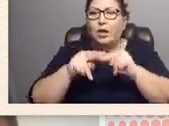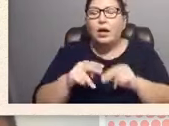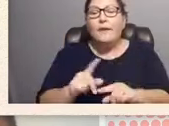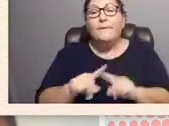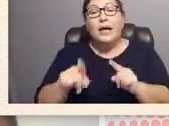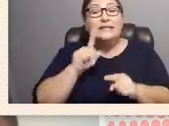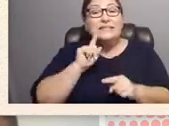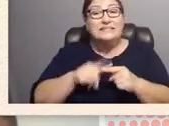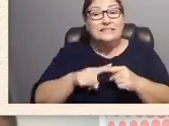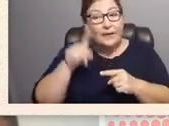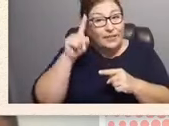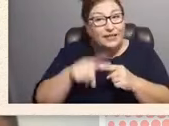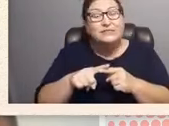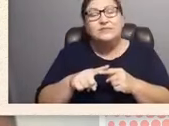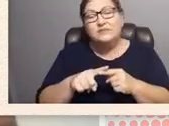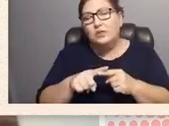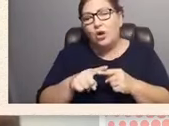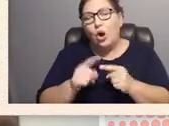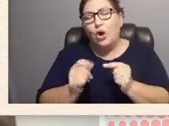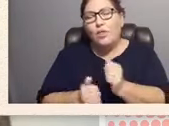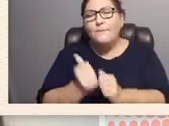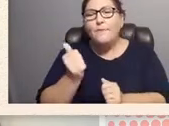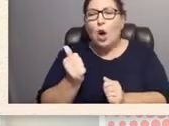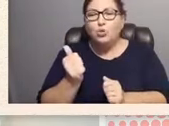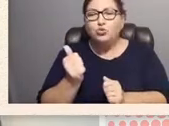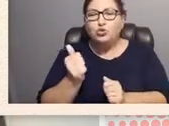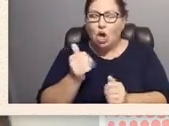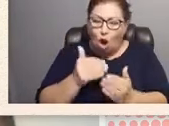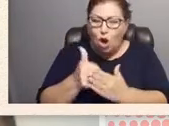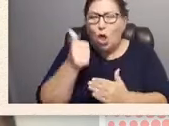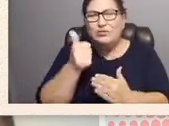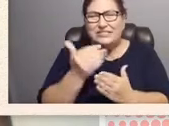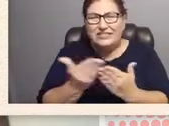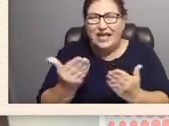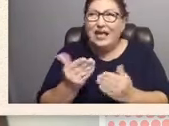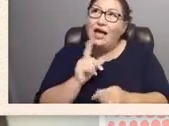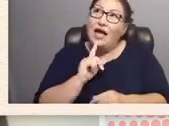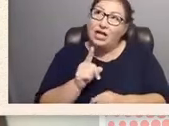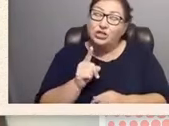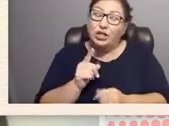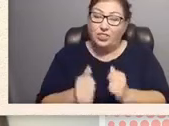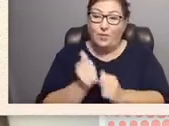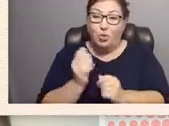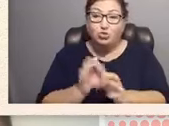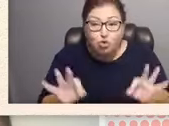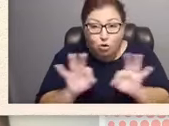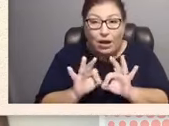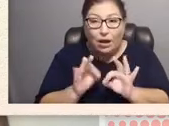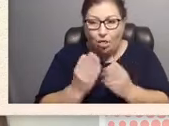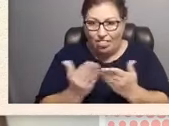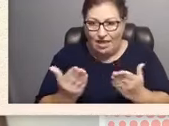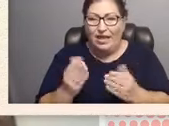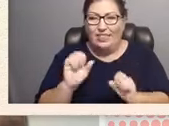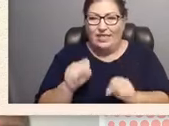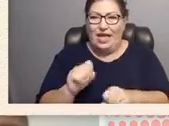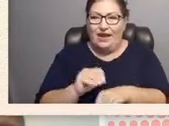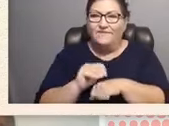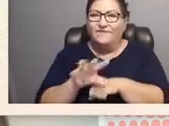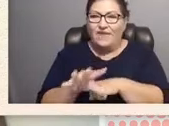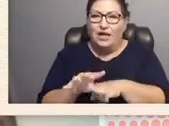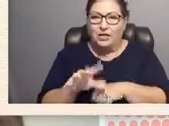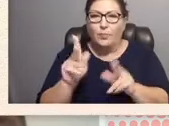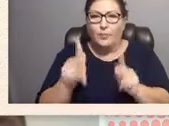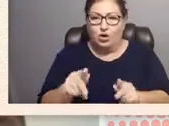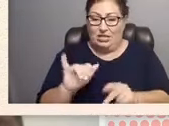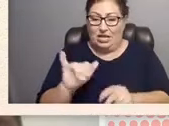siblings are the most closest thing, or actually the most critical thing that can affect on a person like myself